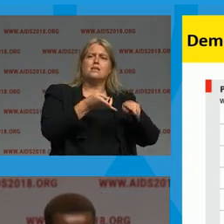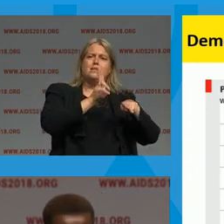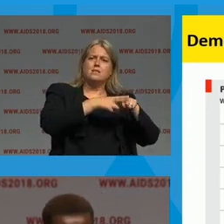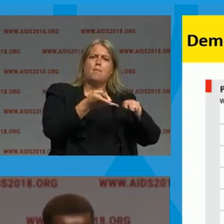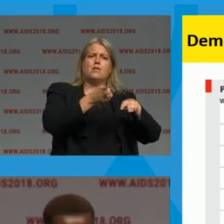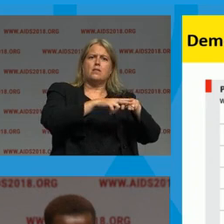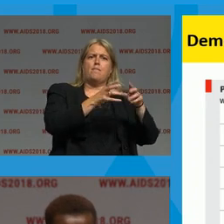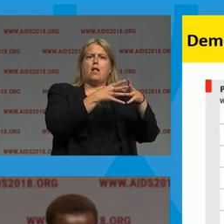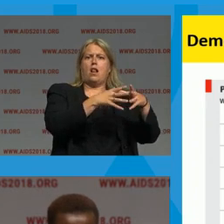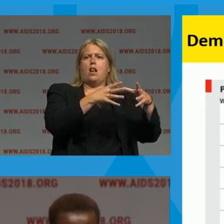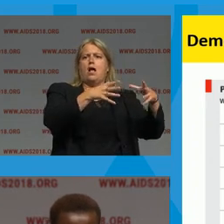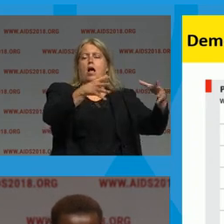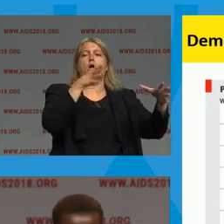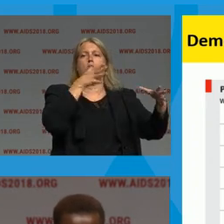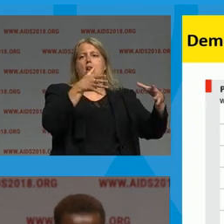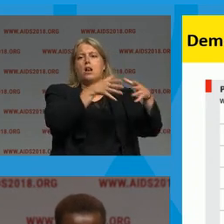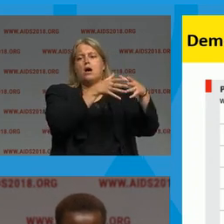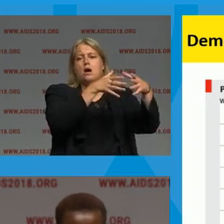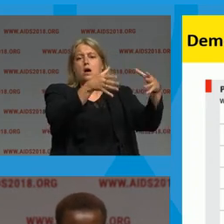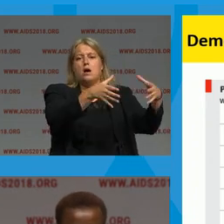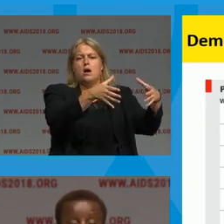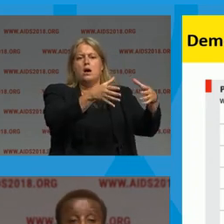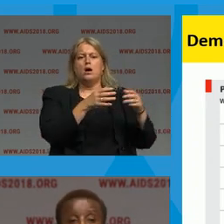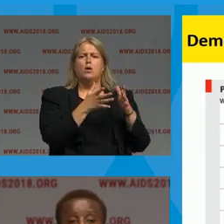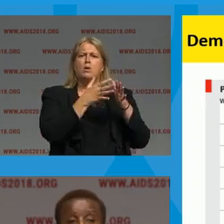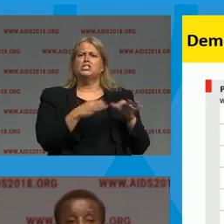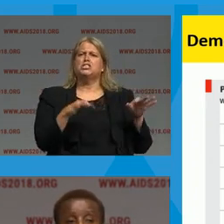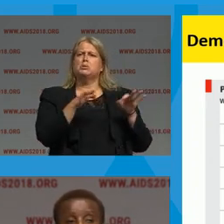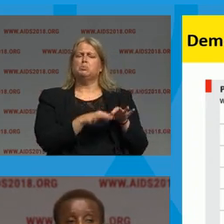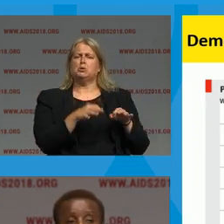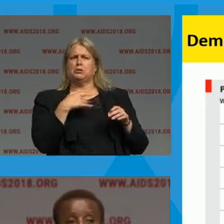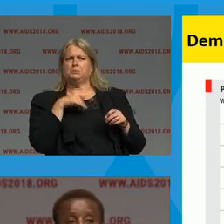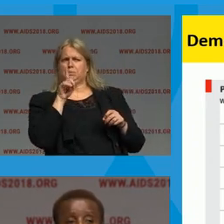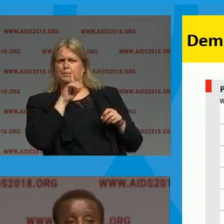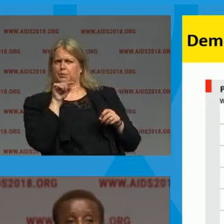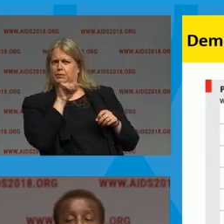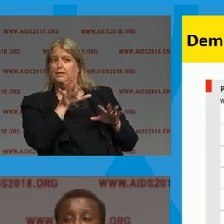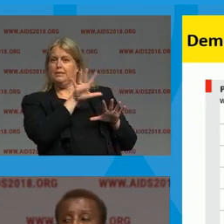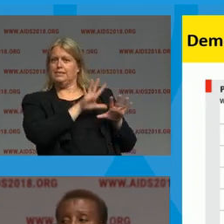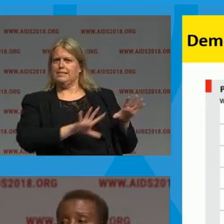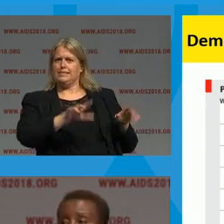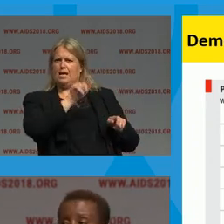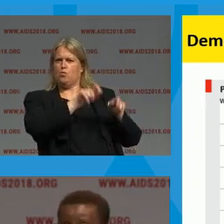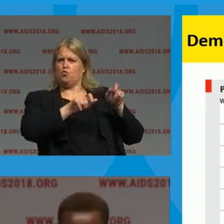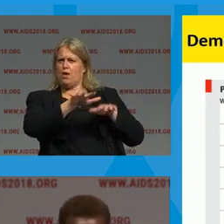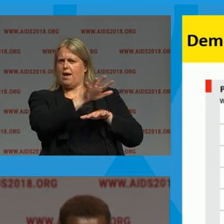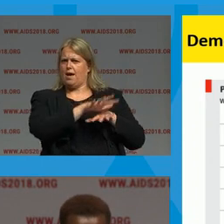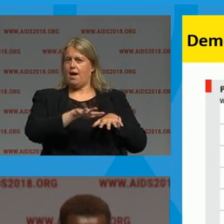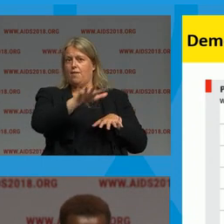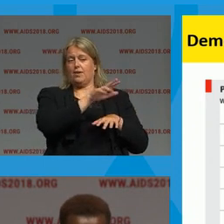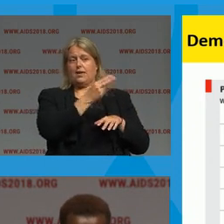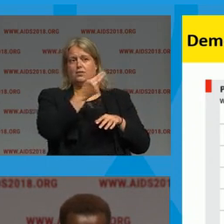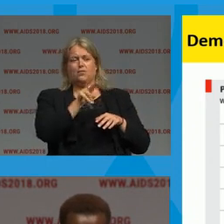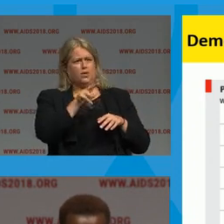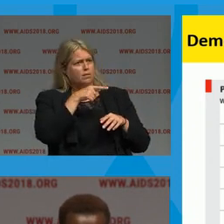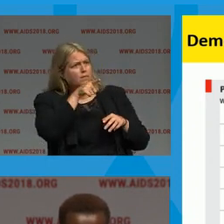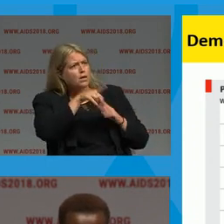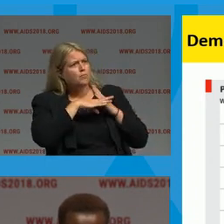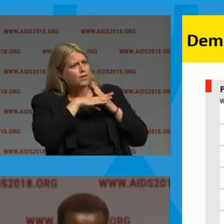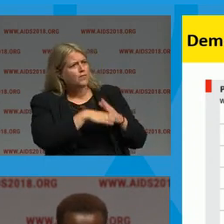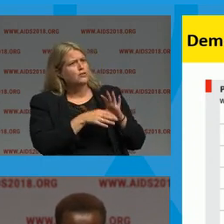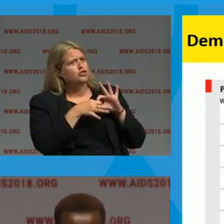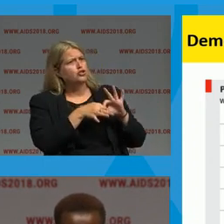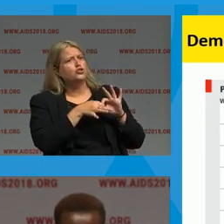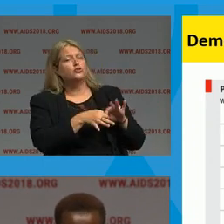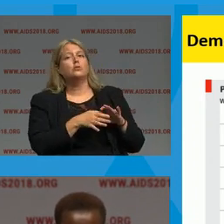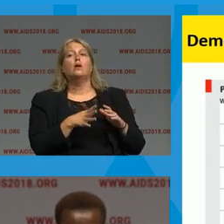new infections. It is important to think about the demographics of HIV if we want to invest in prevention, because